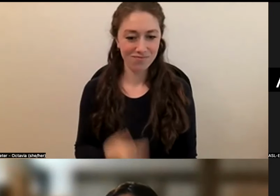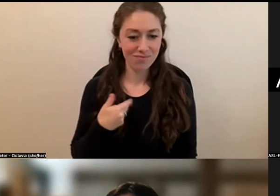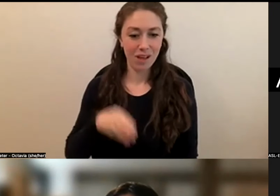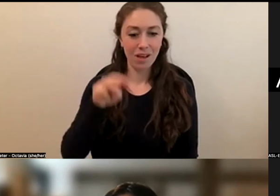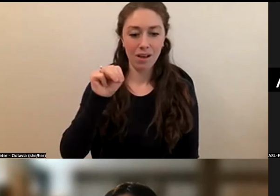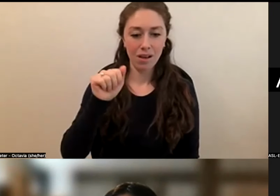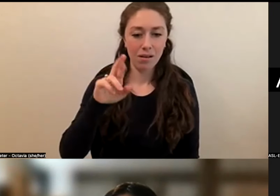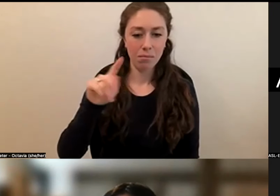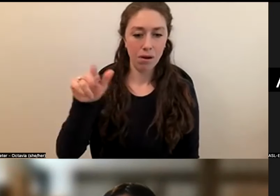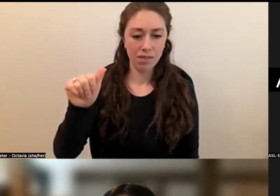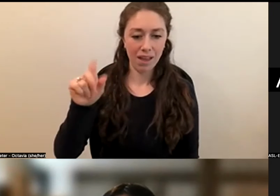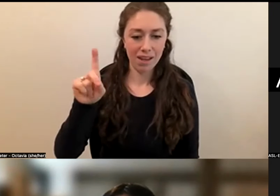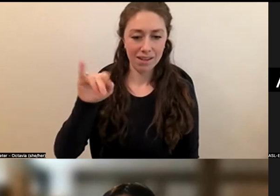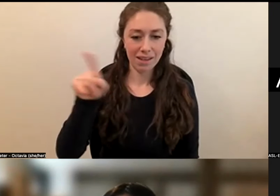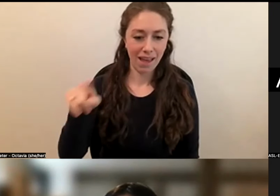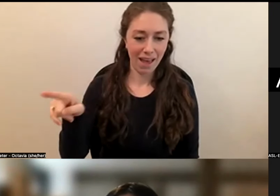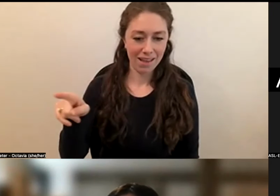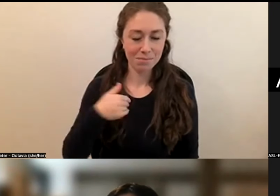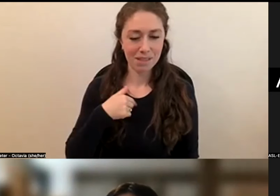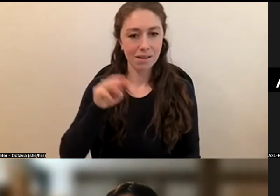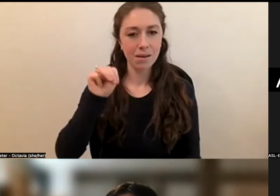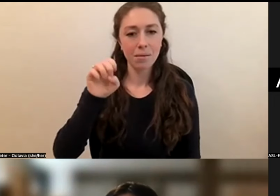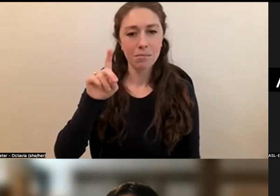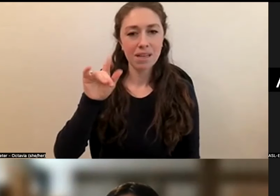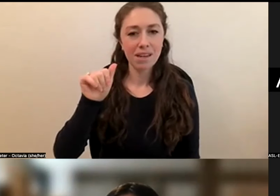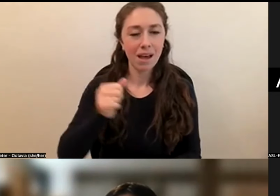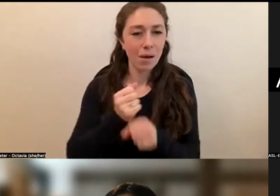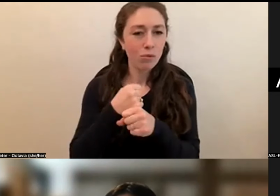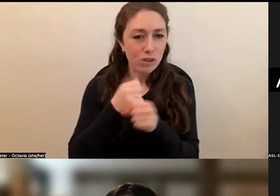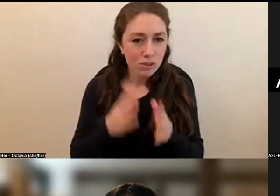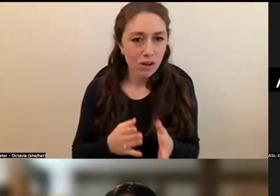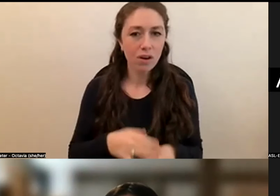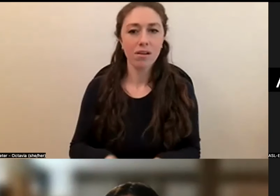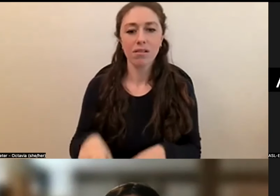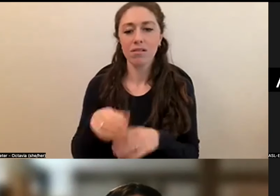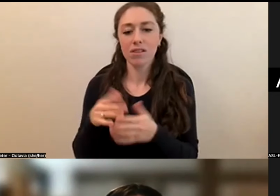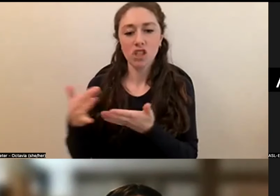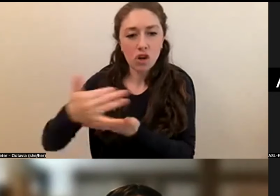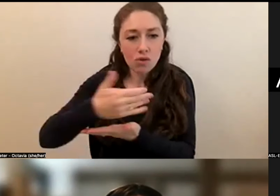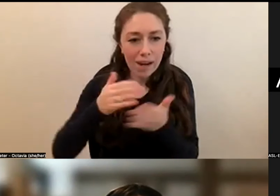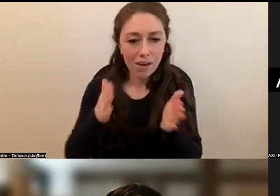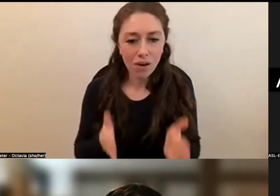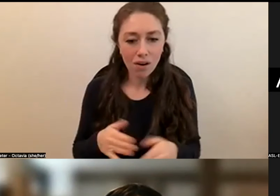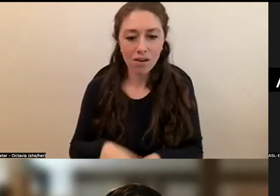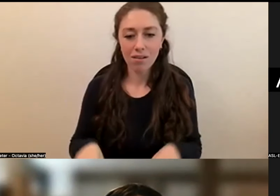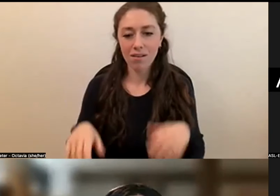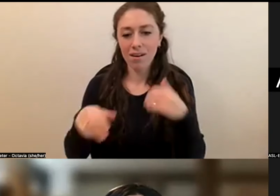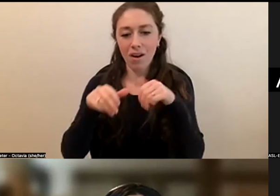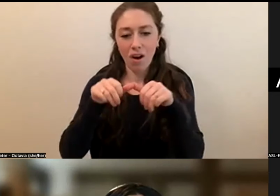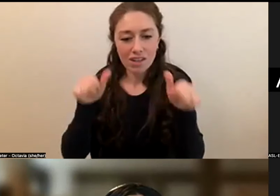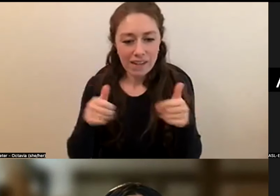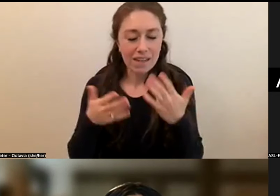Martha Diaz and I am a media producer, curator, archivist, activist.